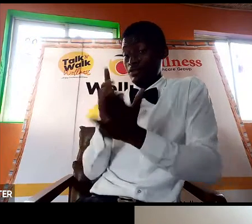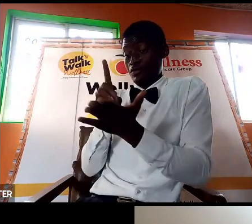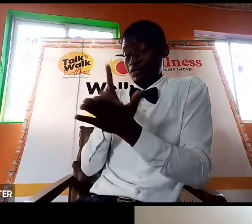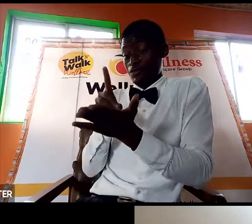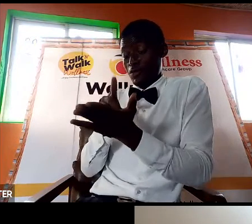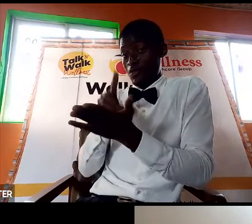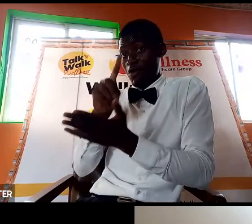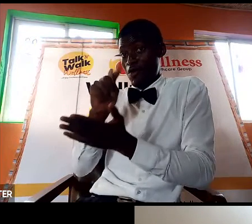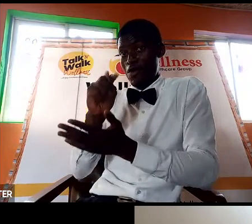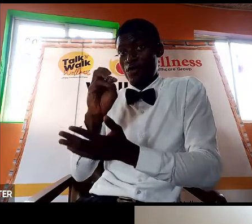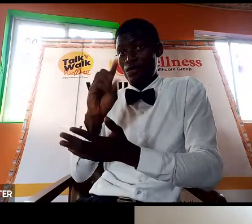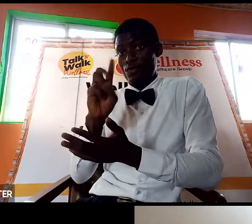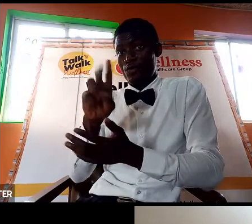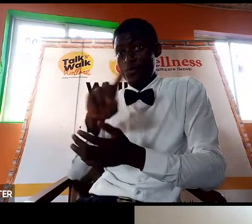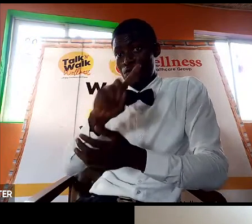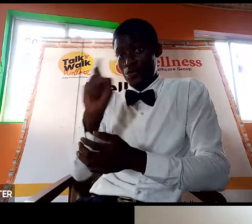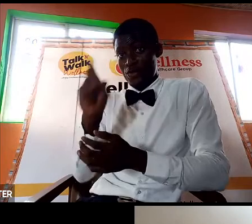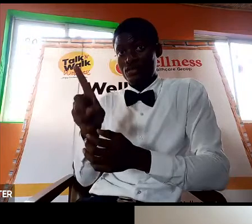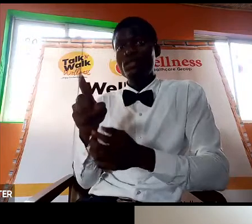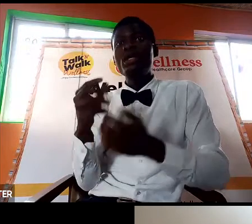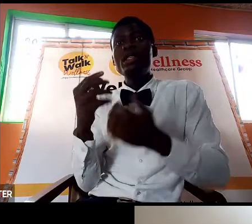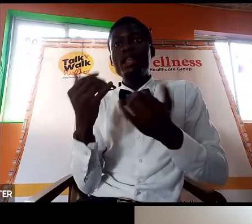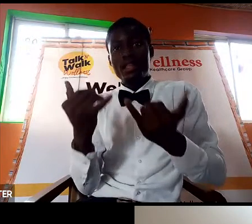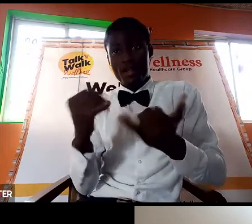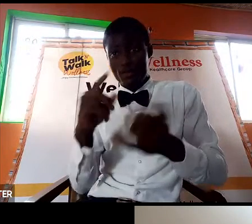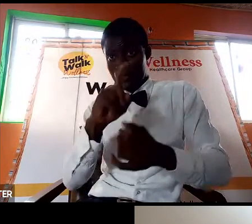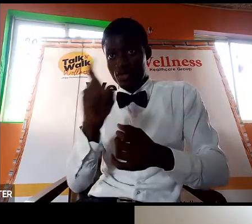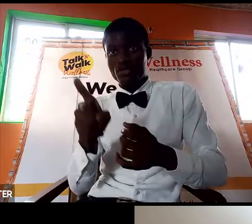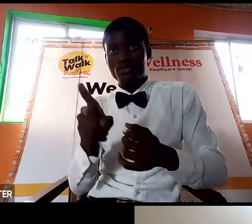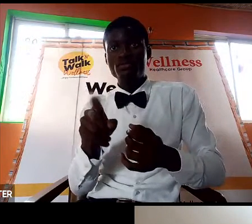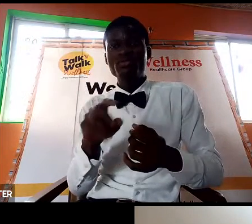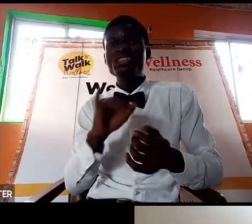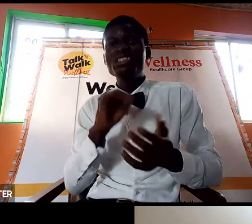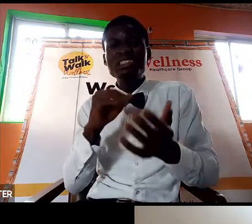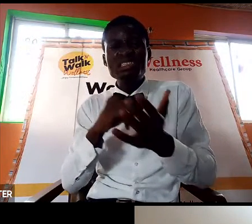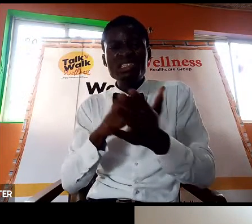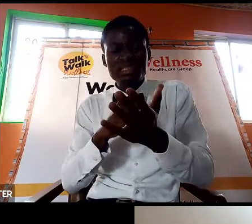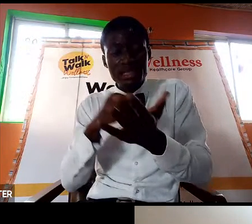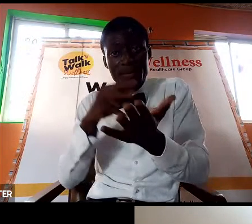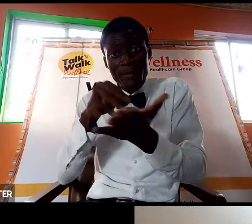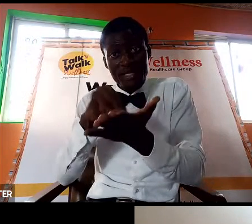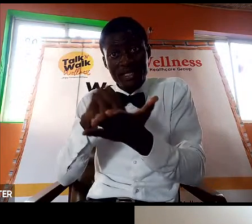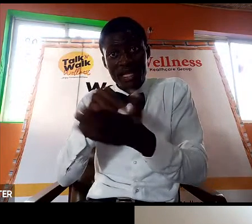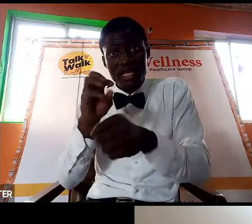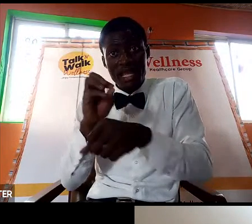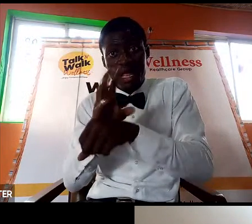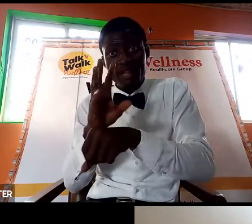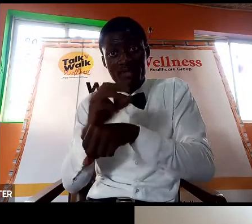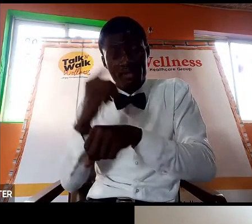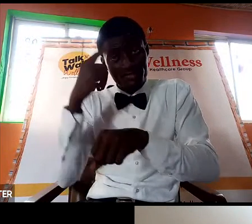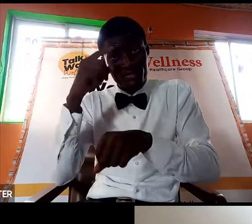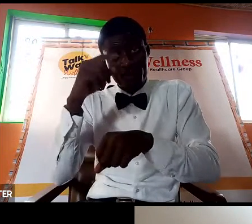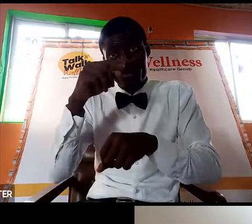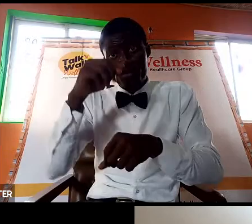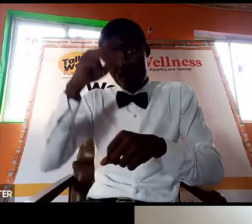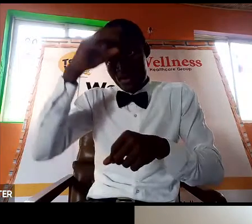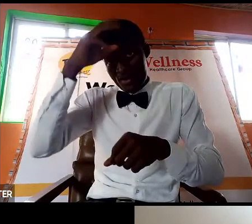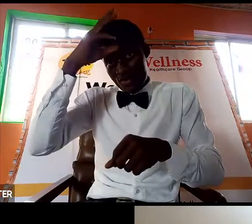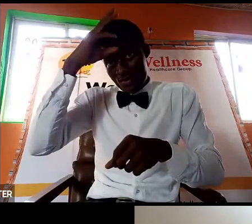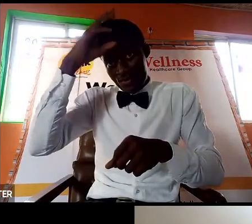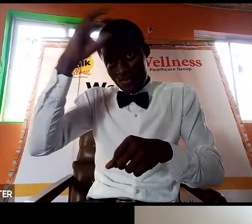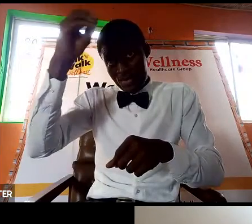question is it medically advisable for married men to use Viagra to help their sexual